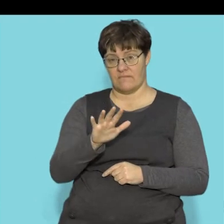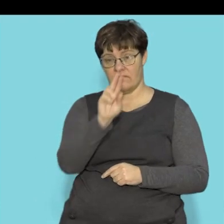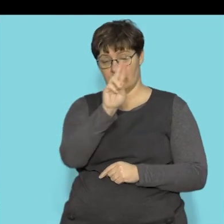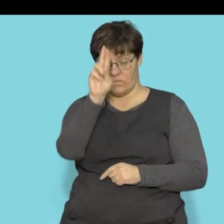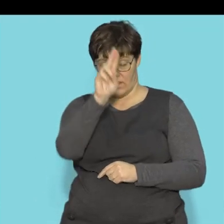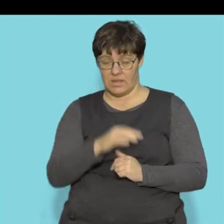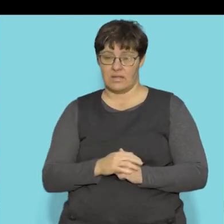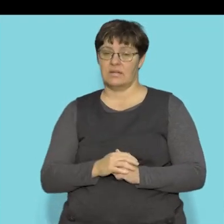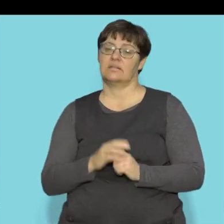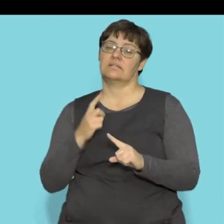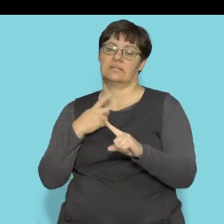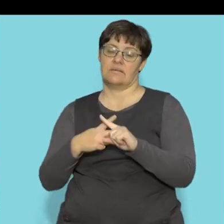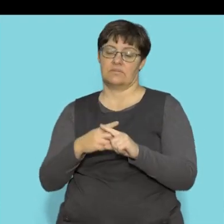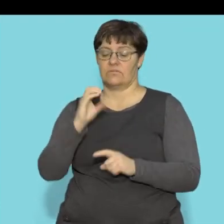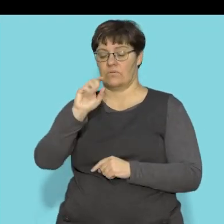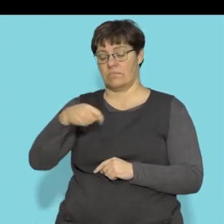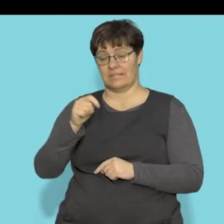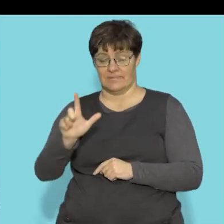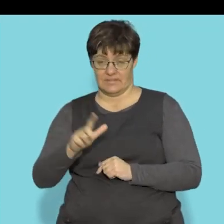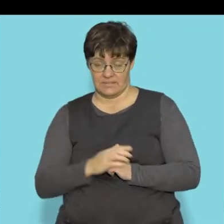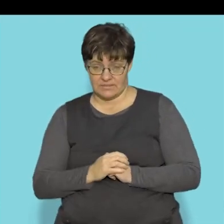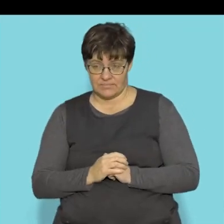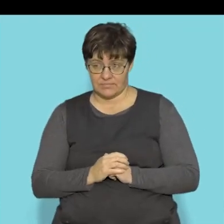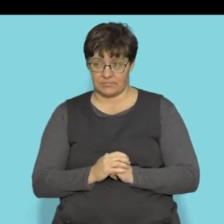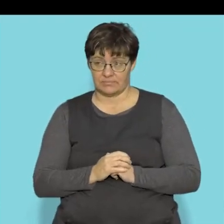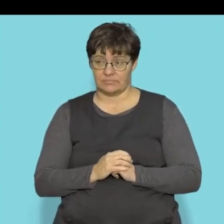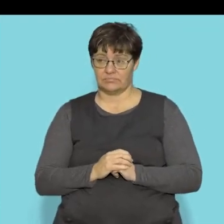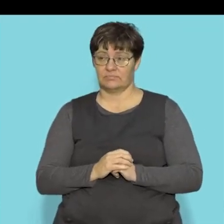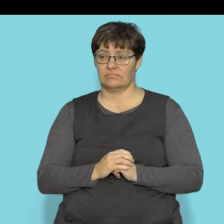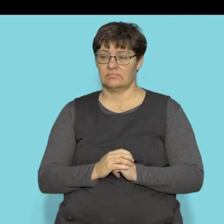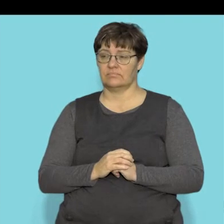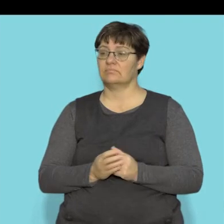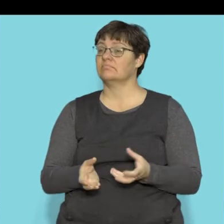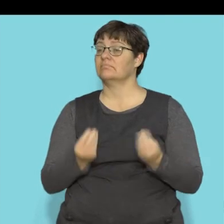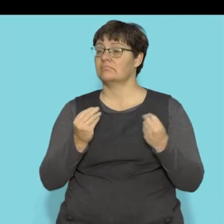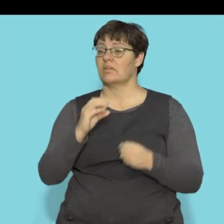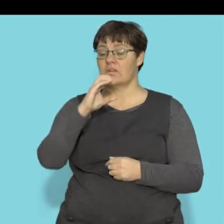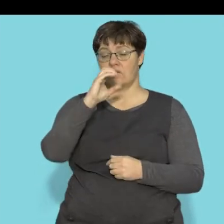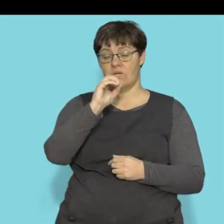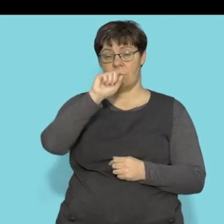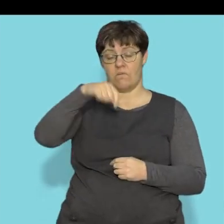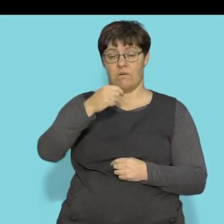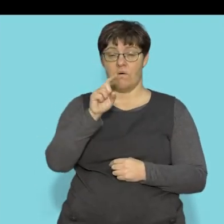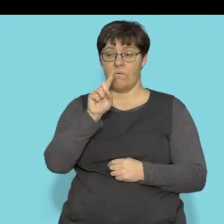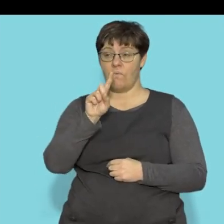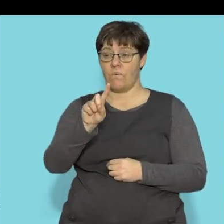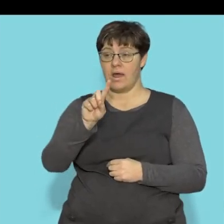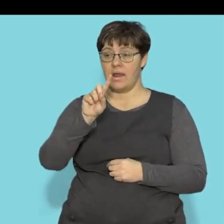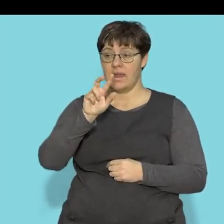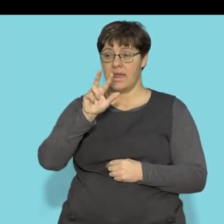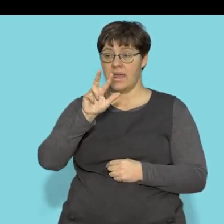0.5 squared multiplied by 0,7. And this is going to give me an answer